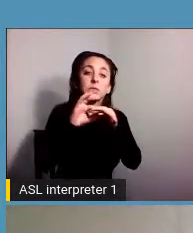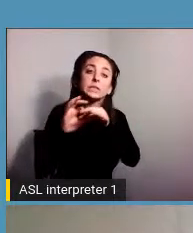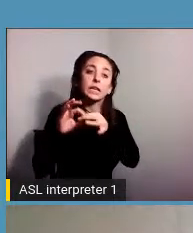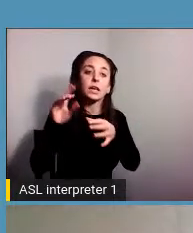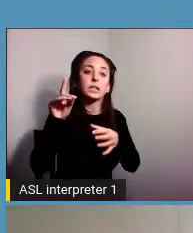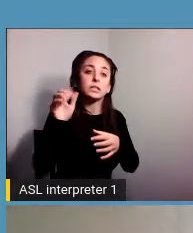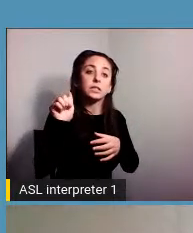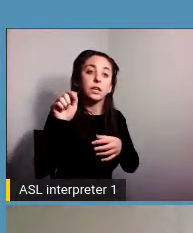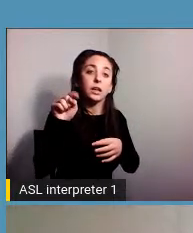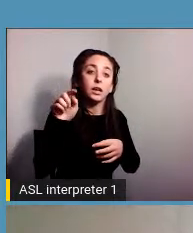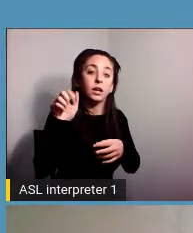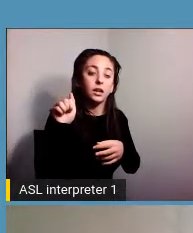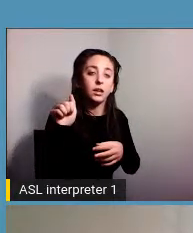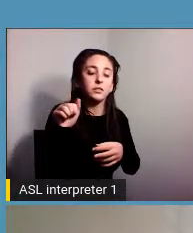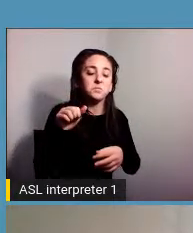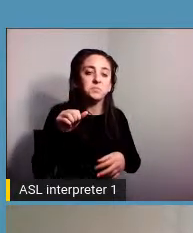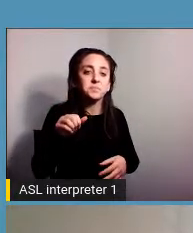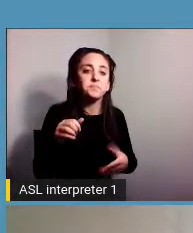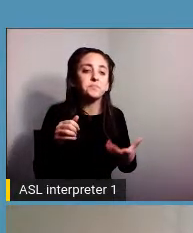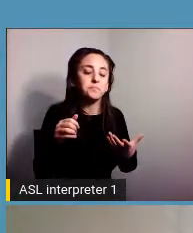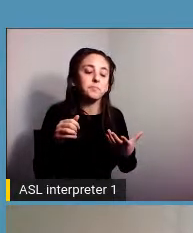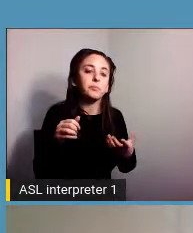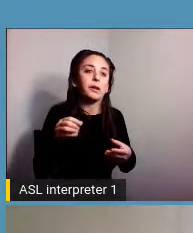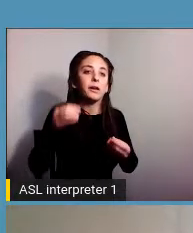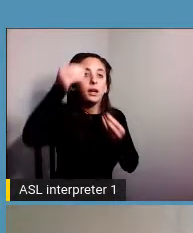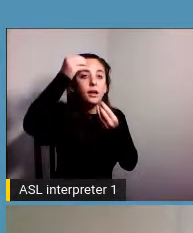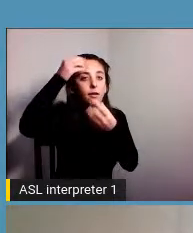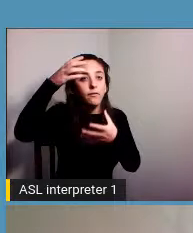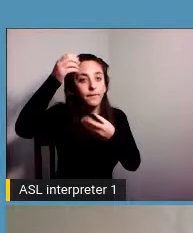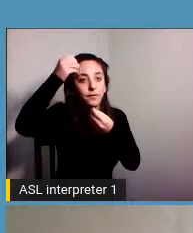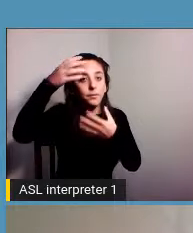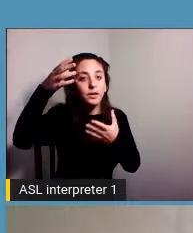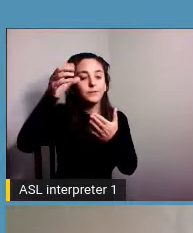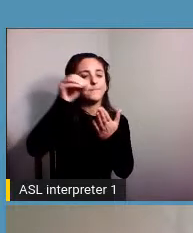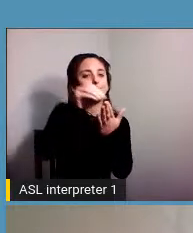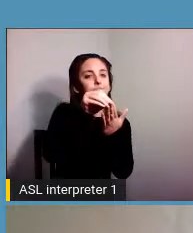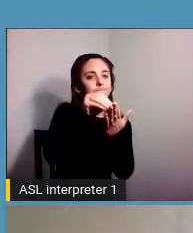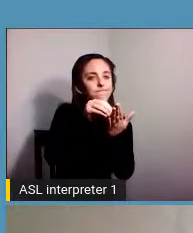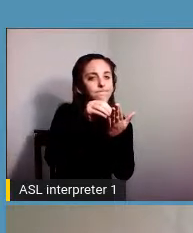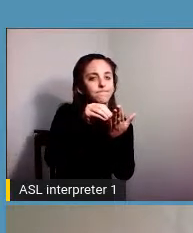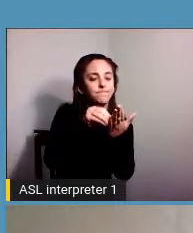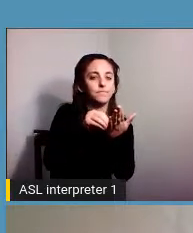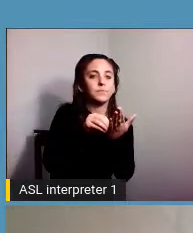The other thing is we can enter a lot of the information before